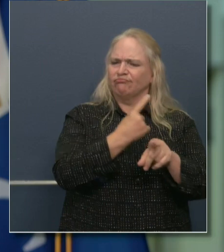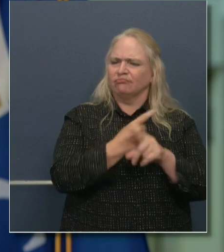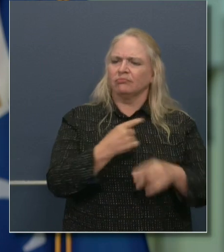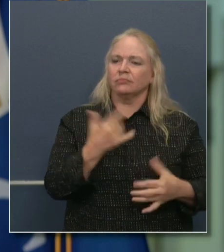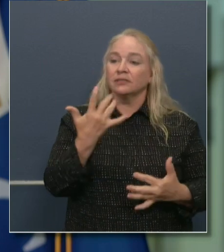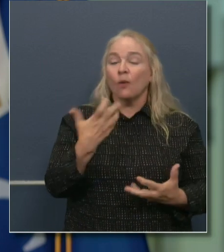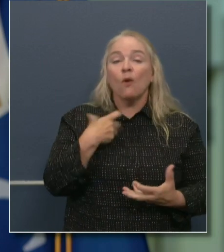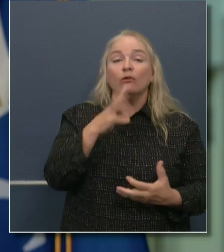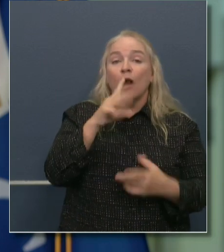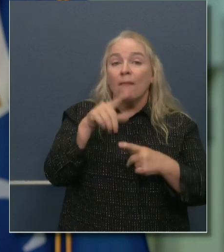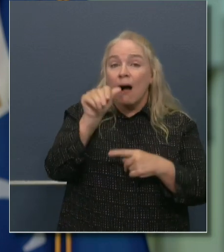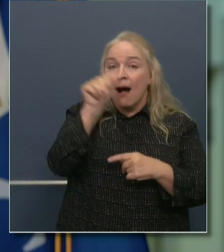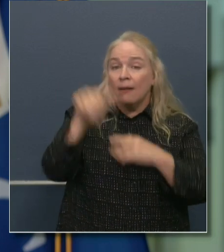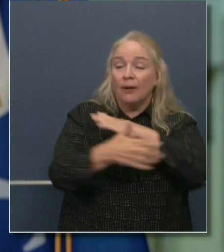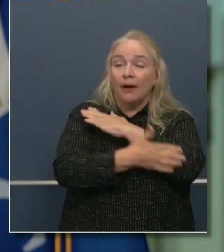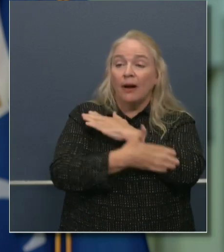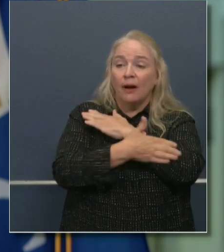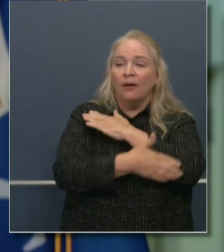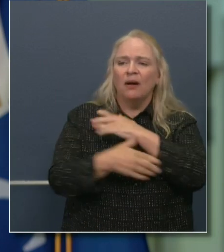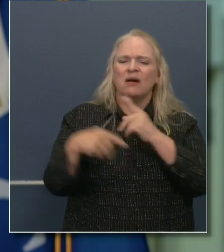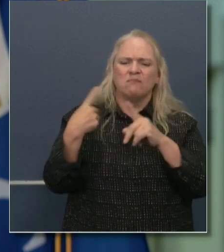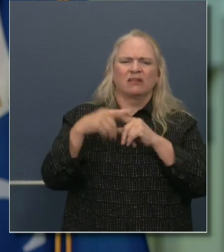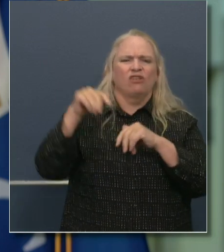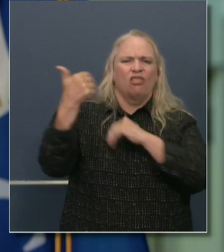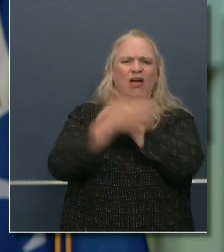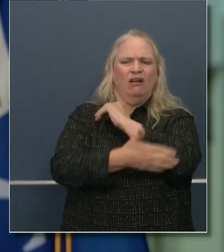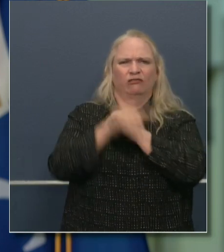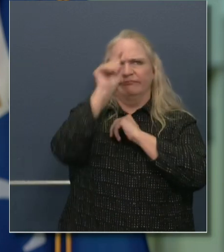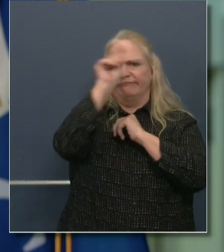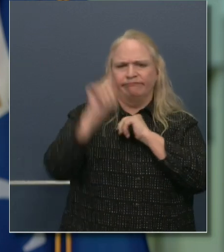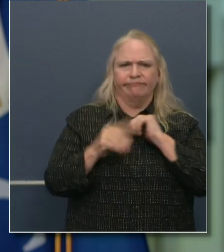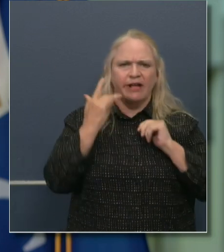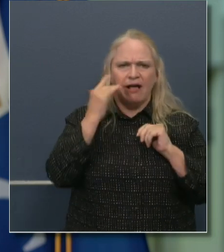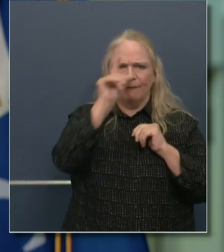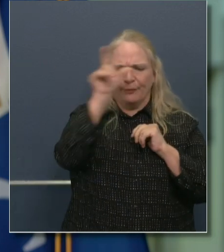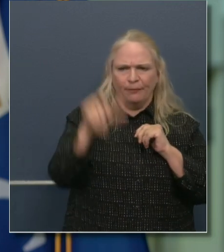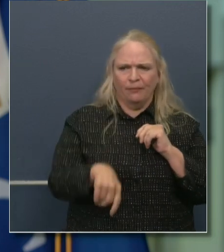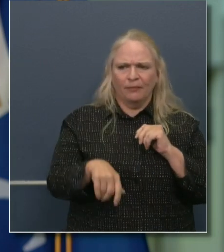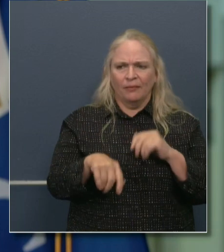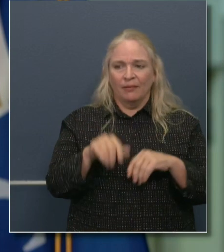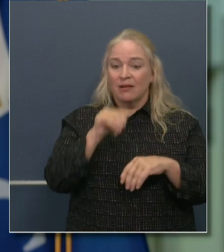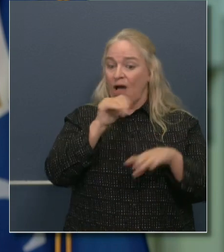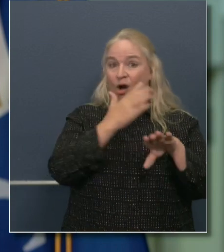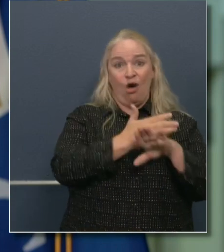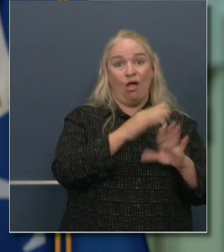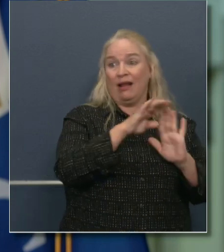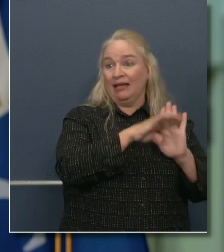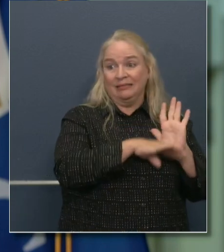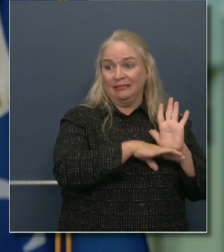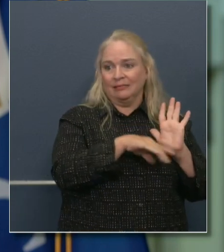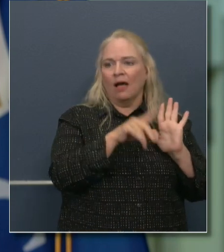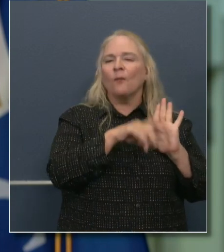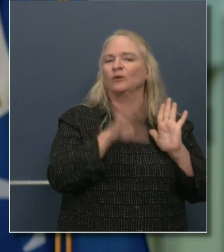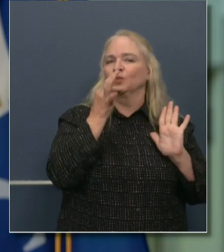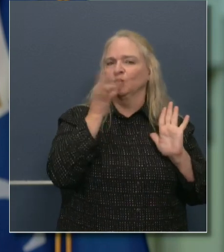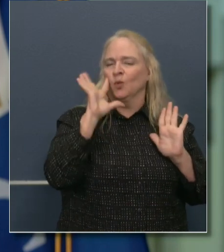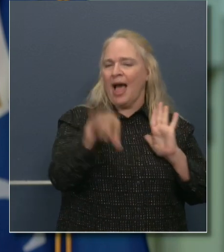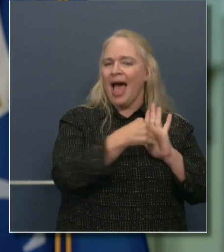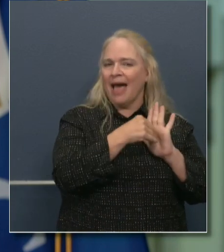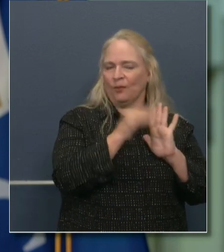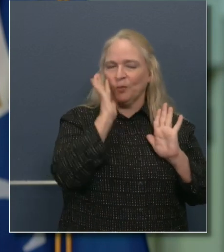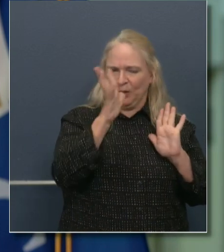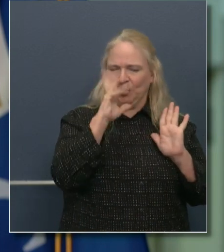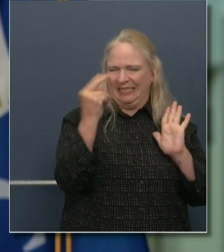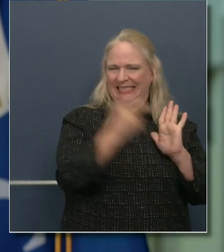relates to a number of other counties, as I said, it's likely they'll enter onto this list. We've had a process that's been very